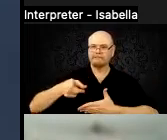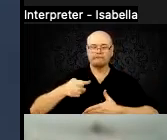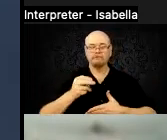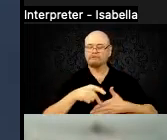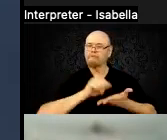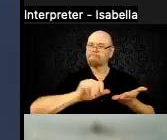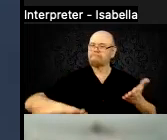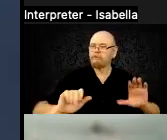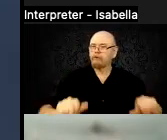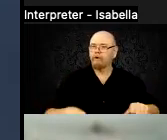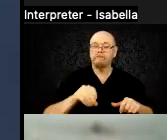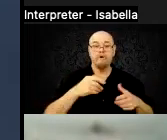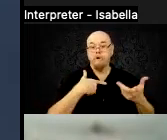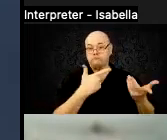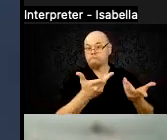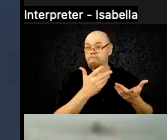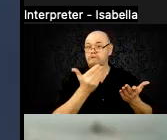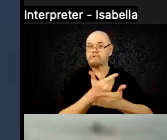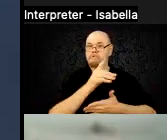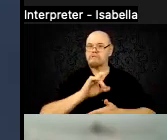And the phone number is here as well.